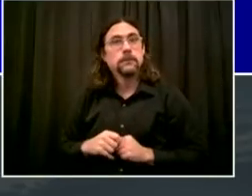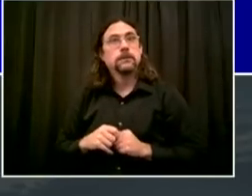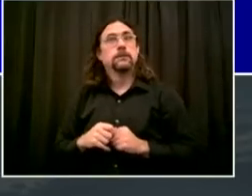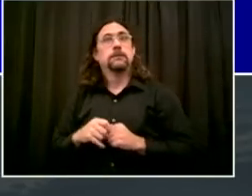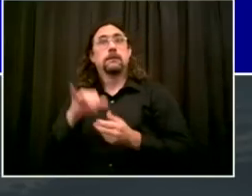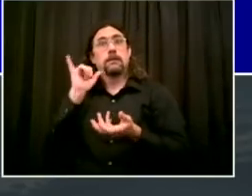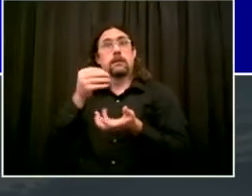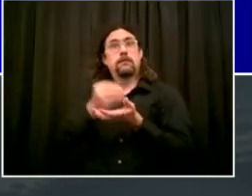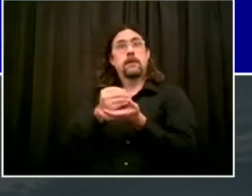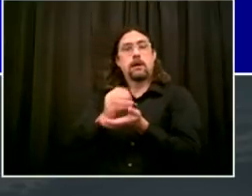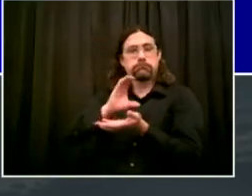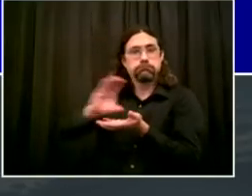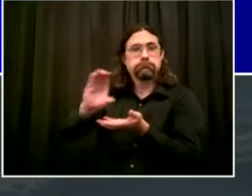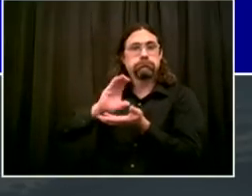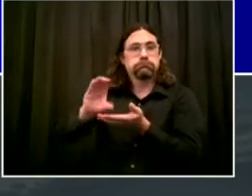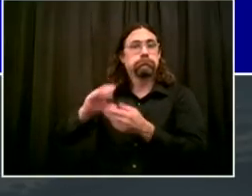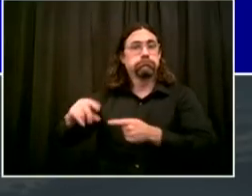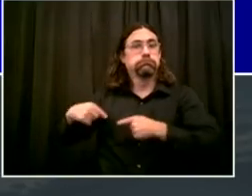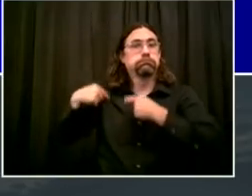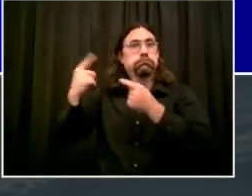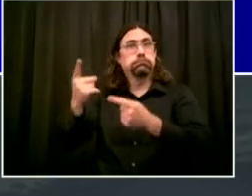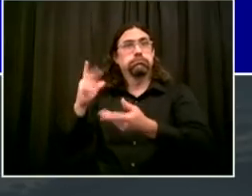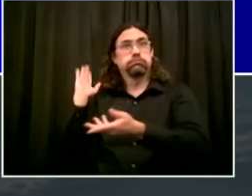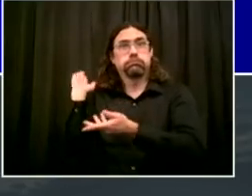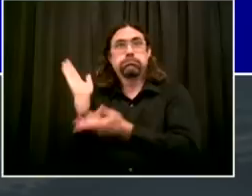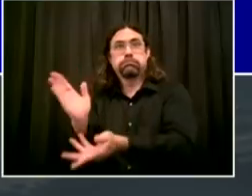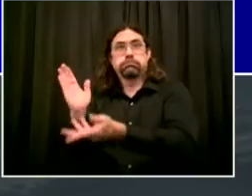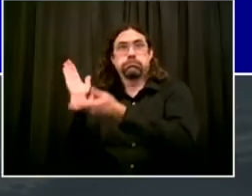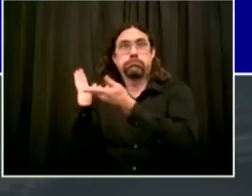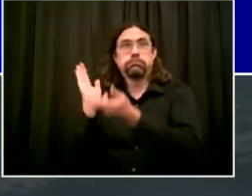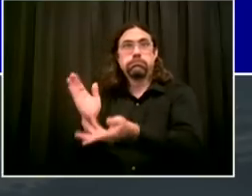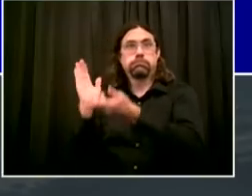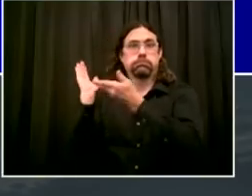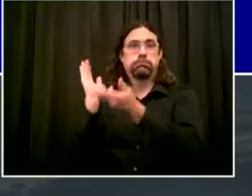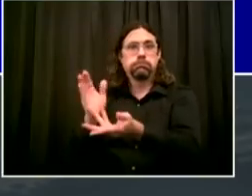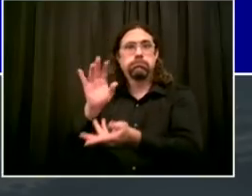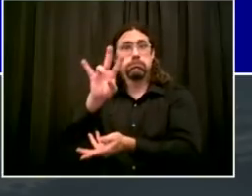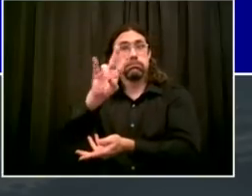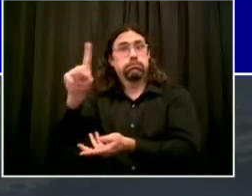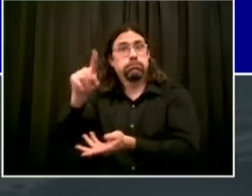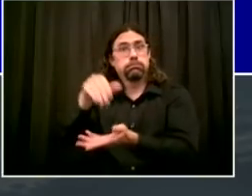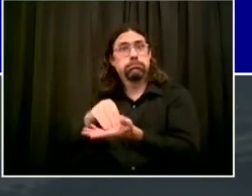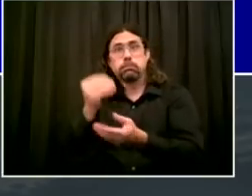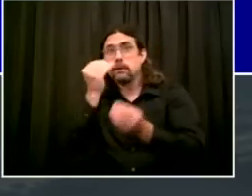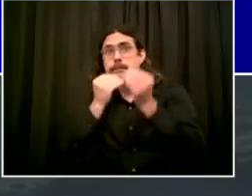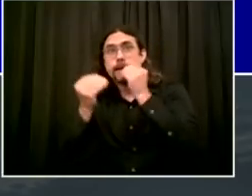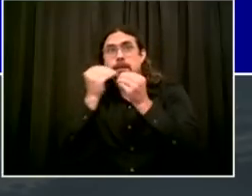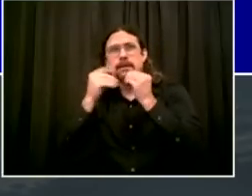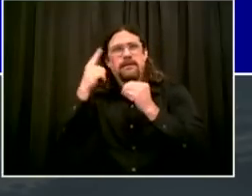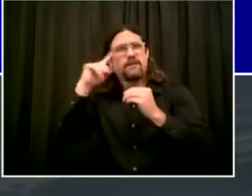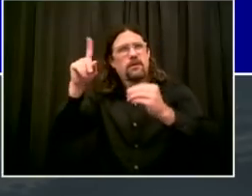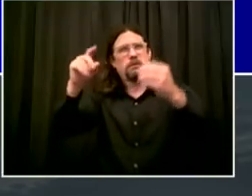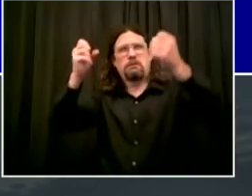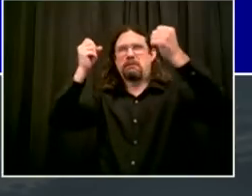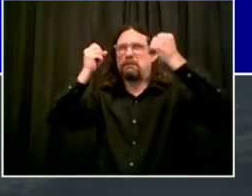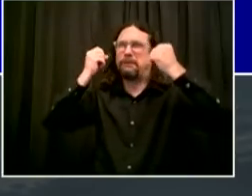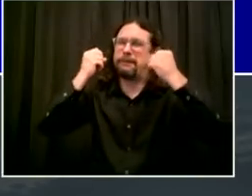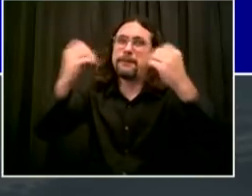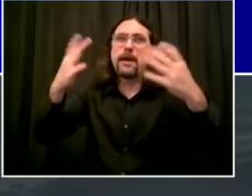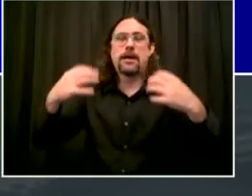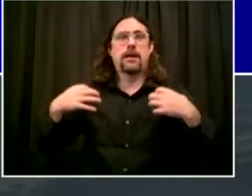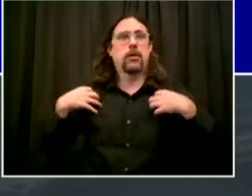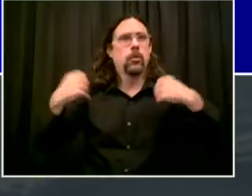our sanitation workers, for folks who are essential workers and often don't get enough thank yous and enough respect